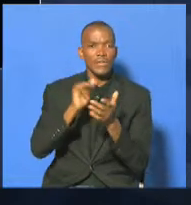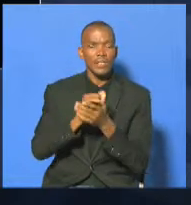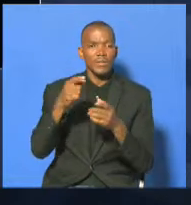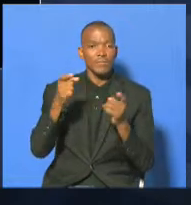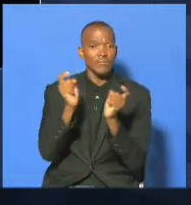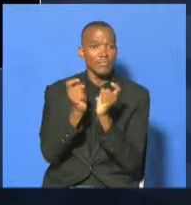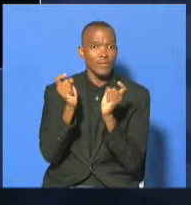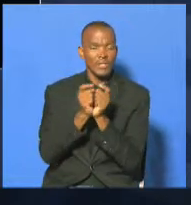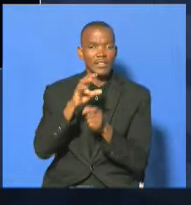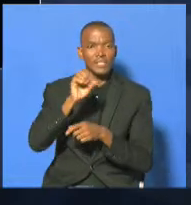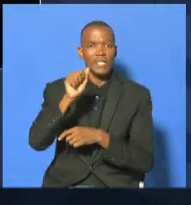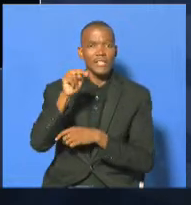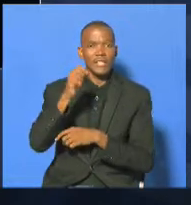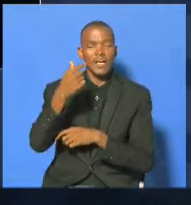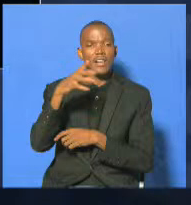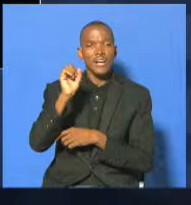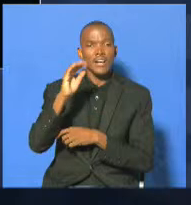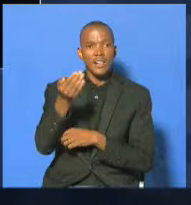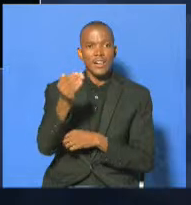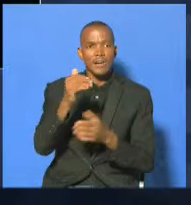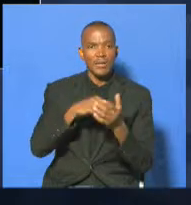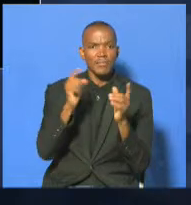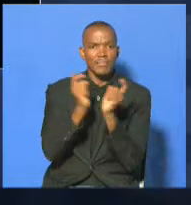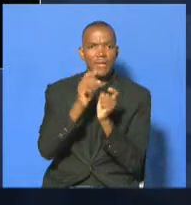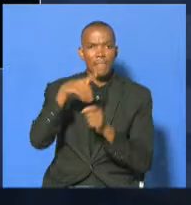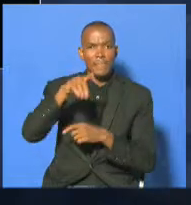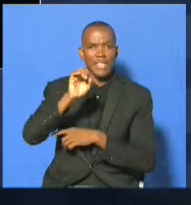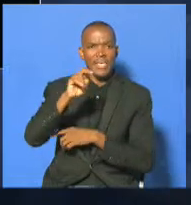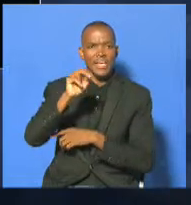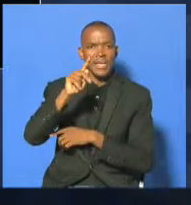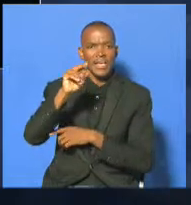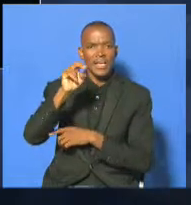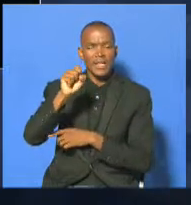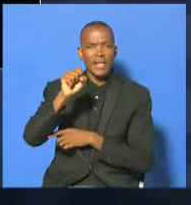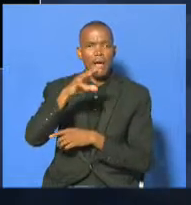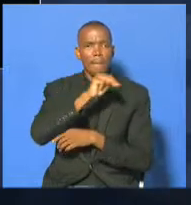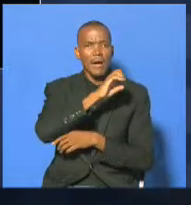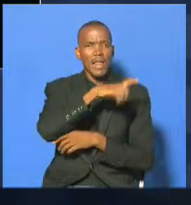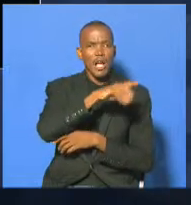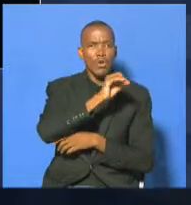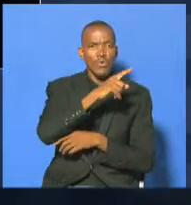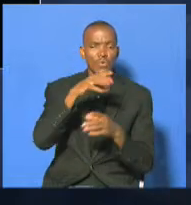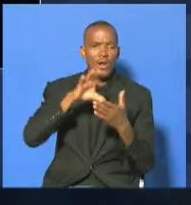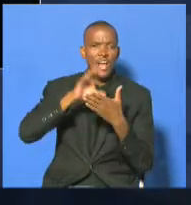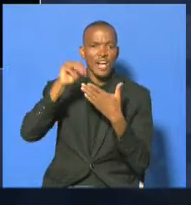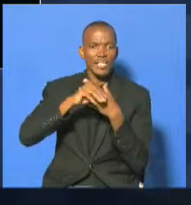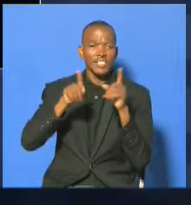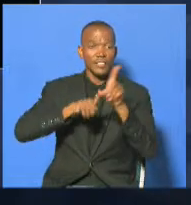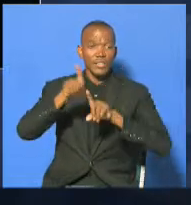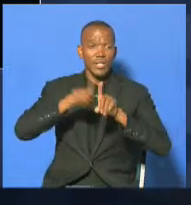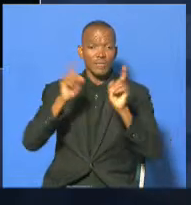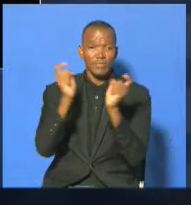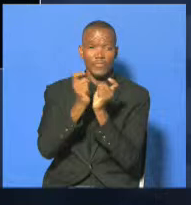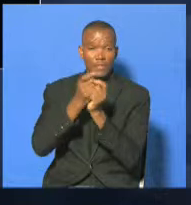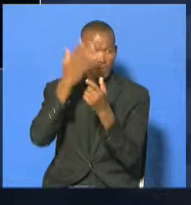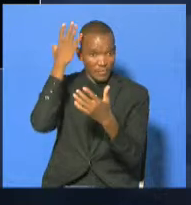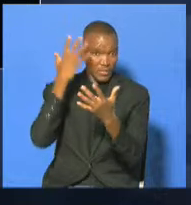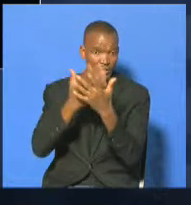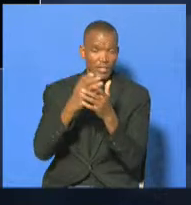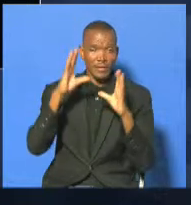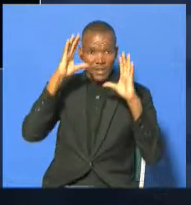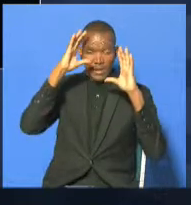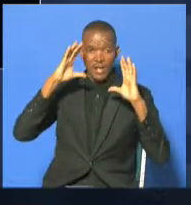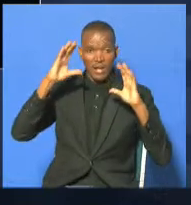matches, Santa Green will face Makungulu Peswa at Pekinini grounds. Balakalungu will host Calendar Stars at Prisons Ground in Kasani,